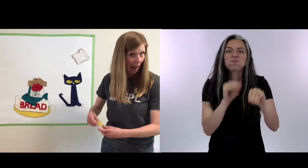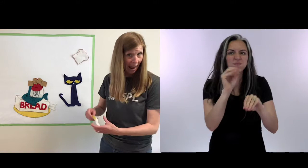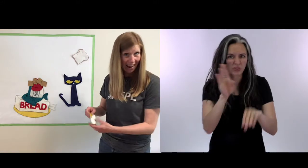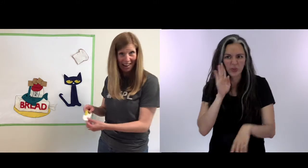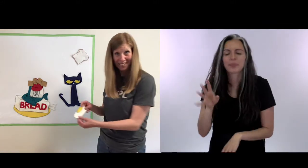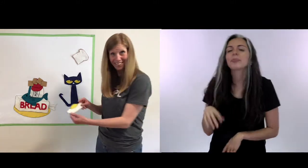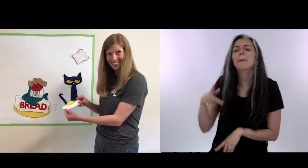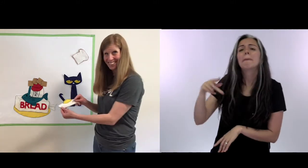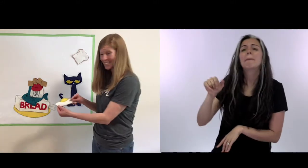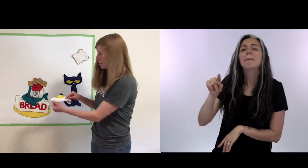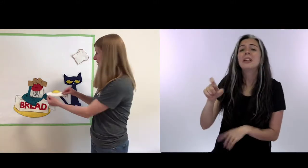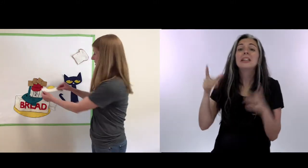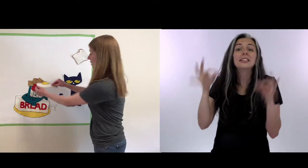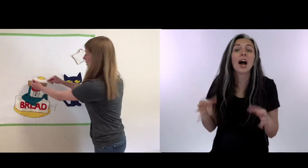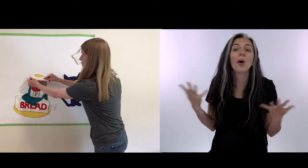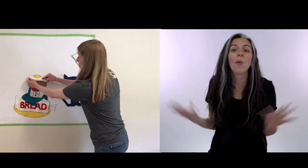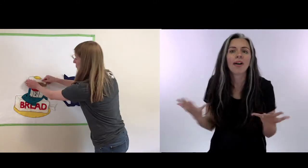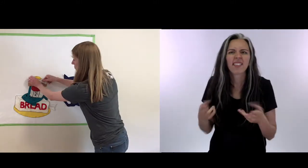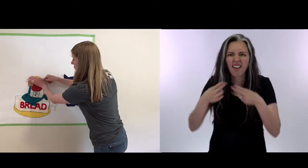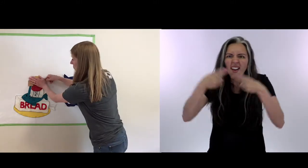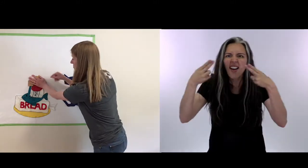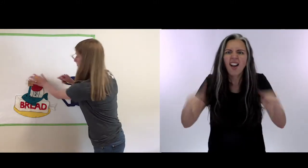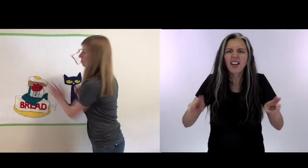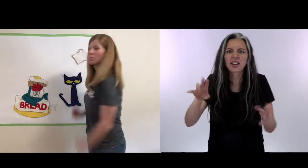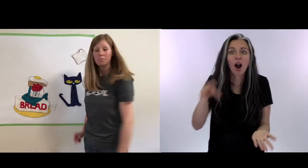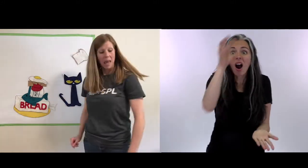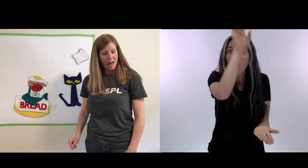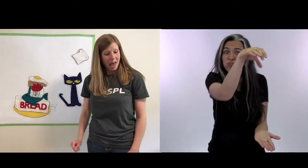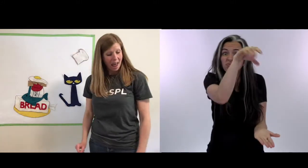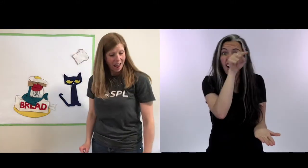an egg to his sandwich